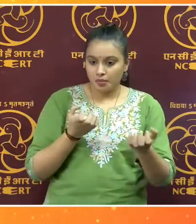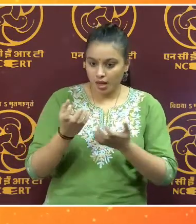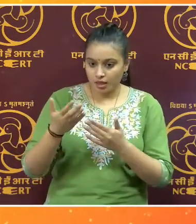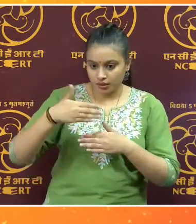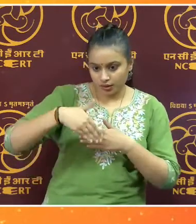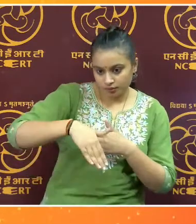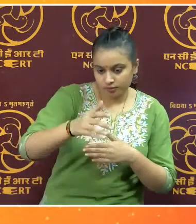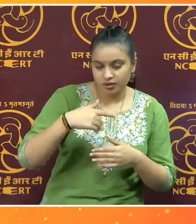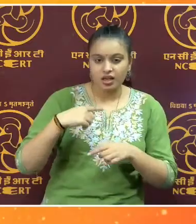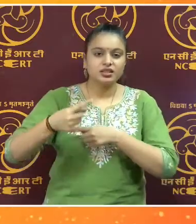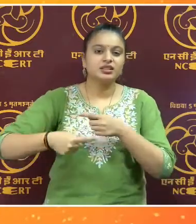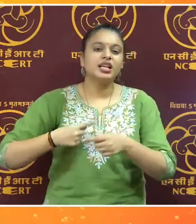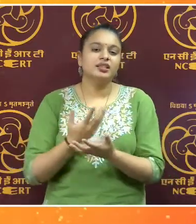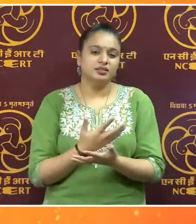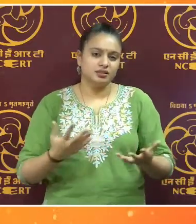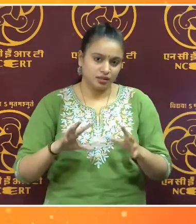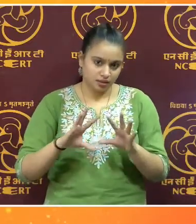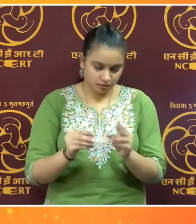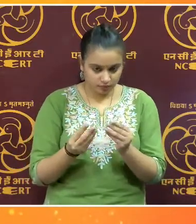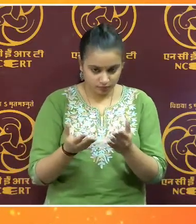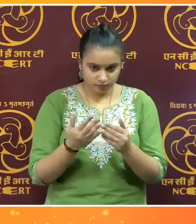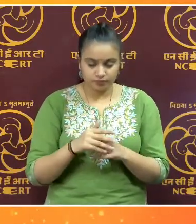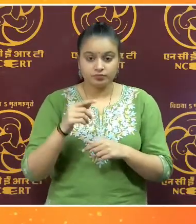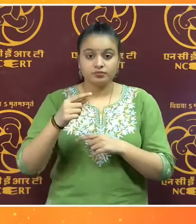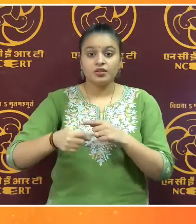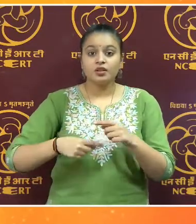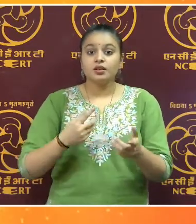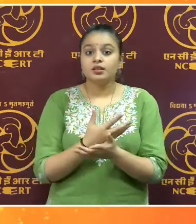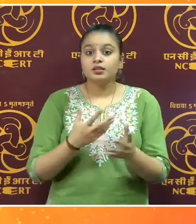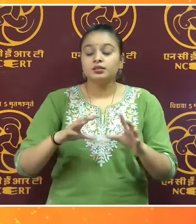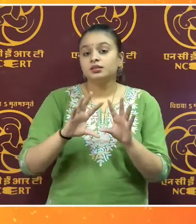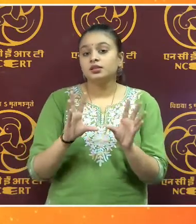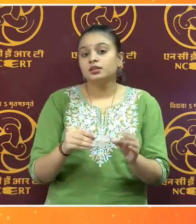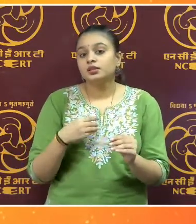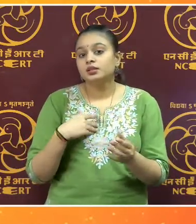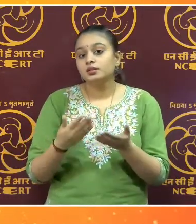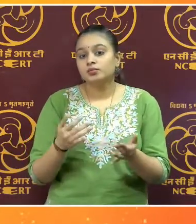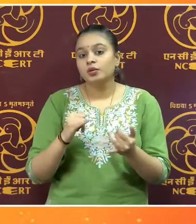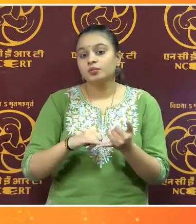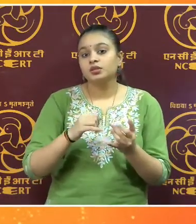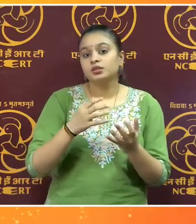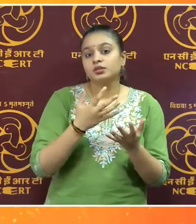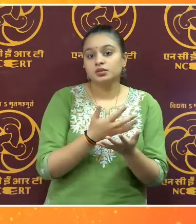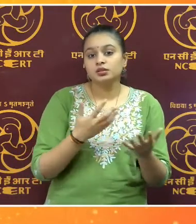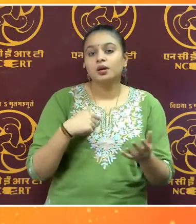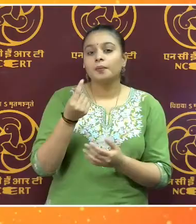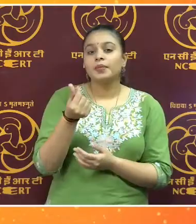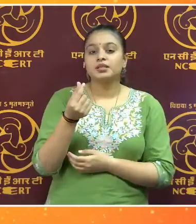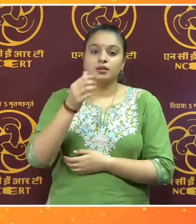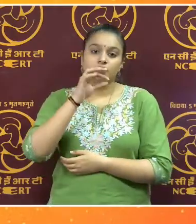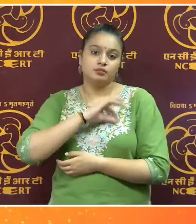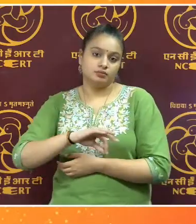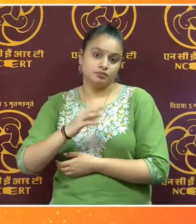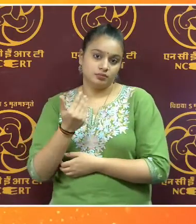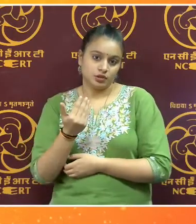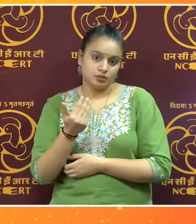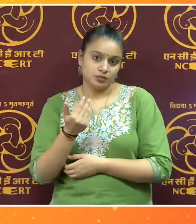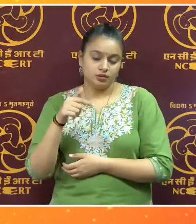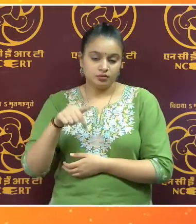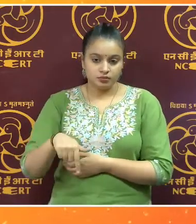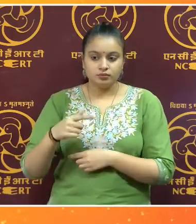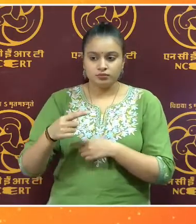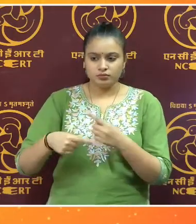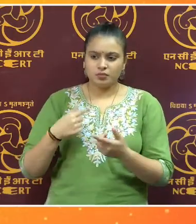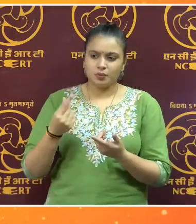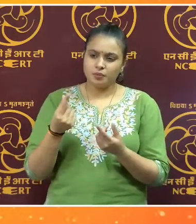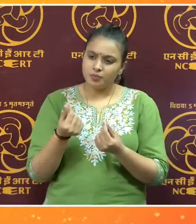daily supplies. Now these daily supplies will be kind of a source from which he can steal a little amount. Right. So he says, I usually make